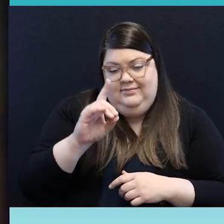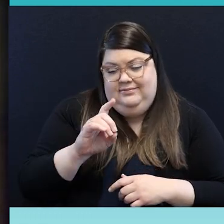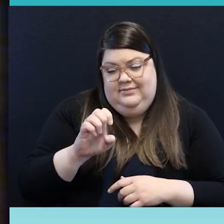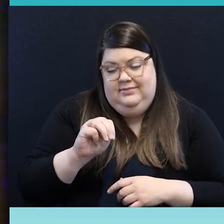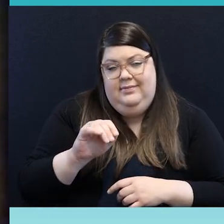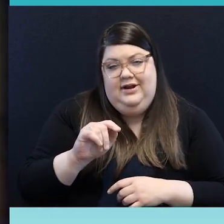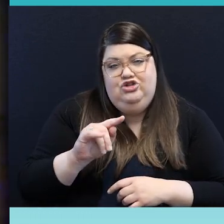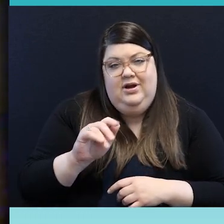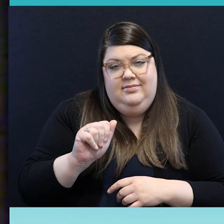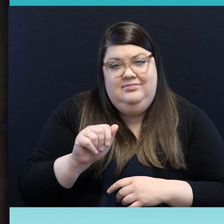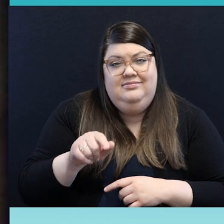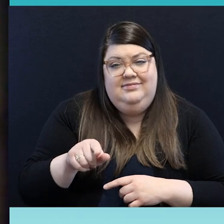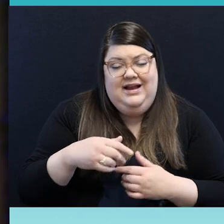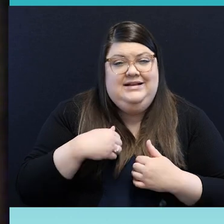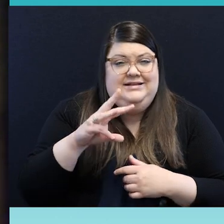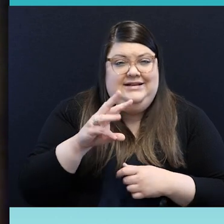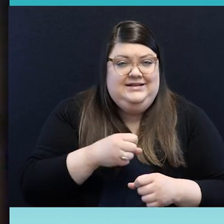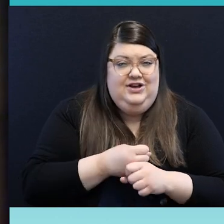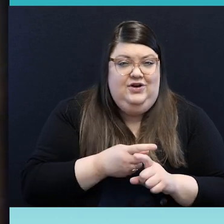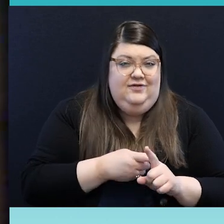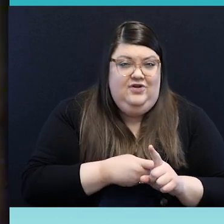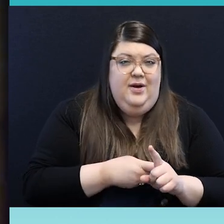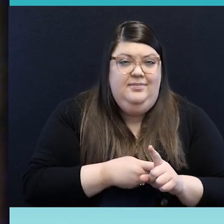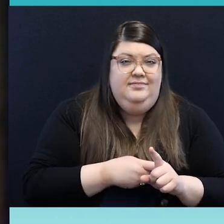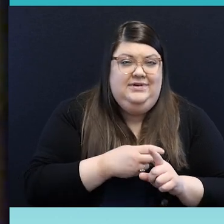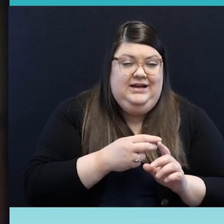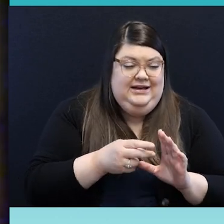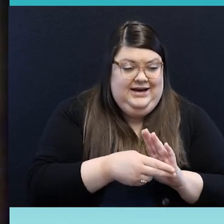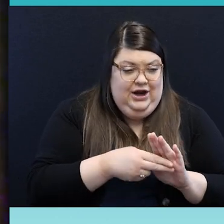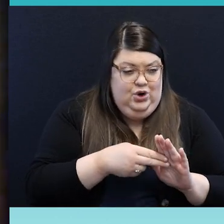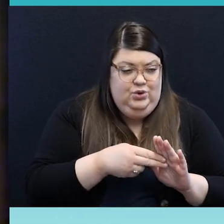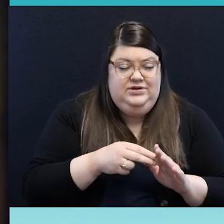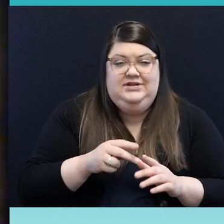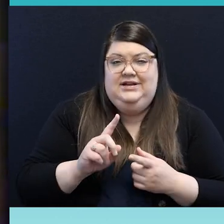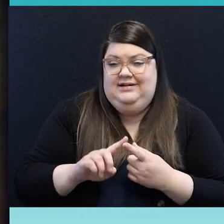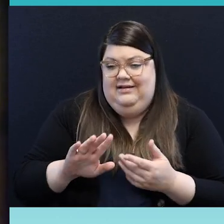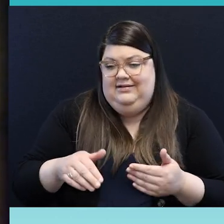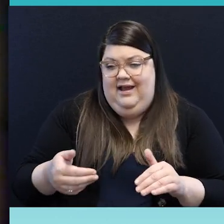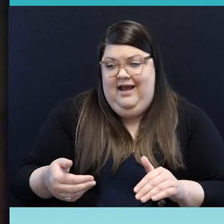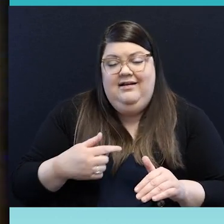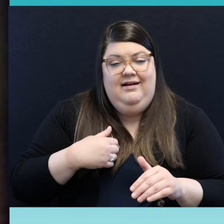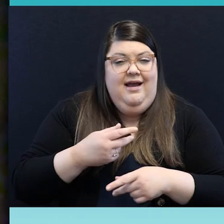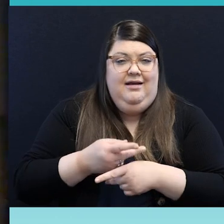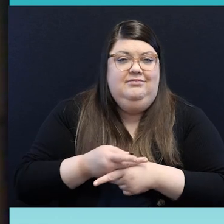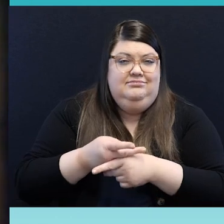had a six-year journey from diagnosis to death, during which I was his caregiver and legal